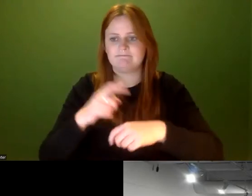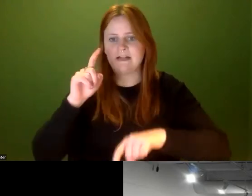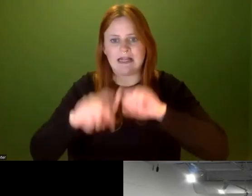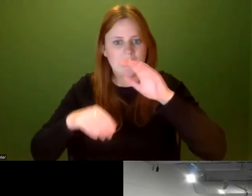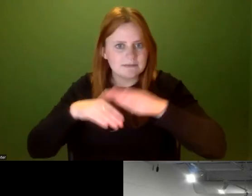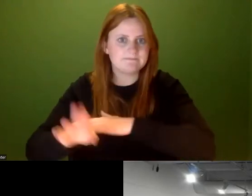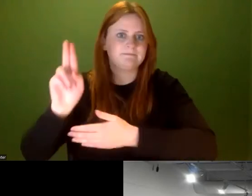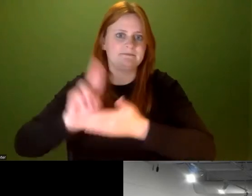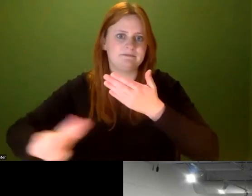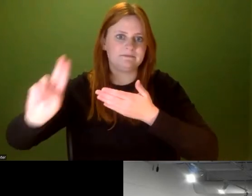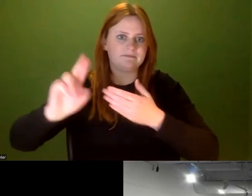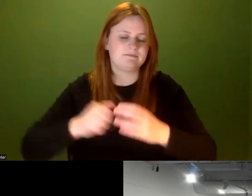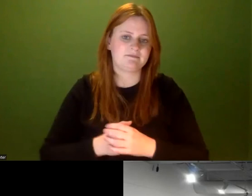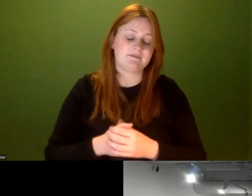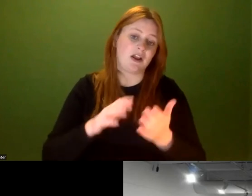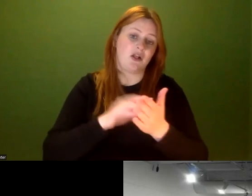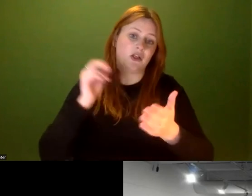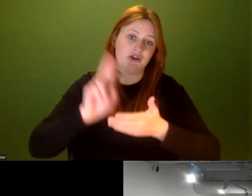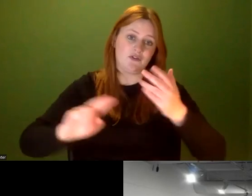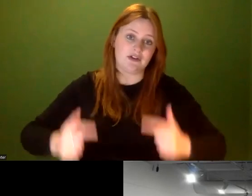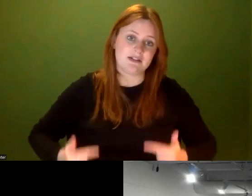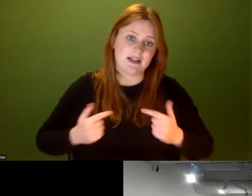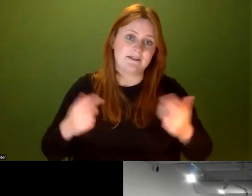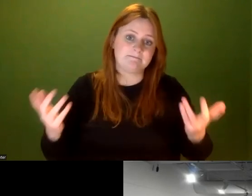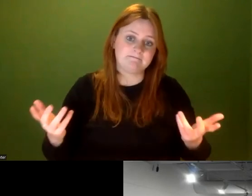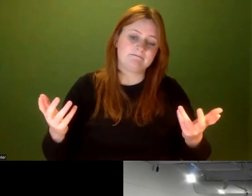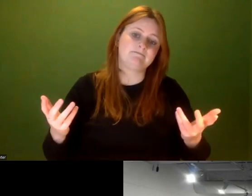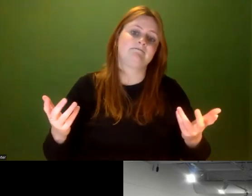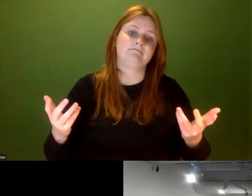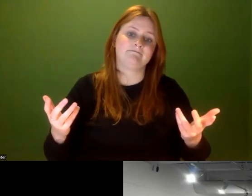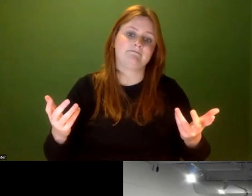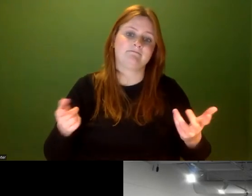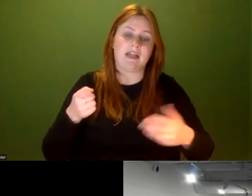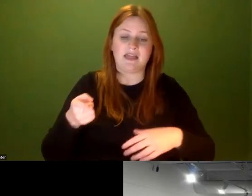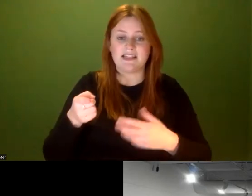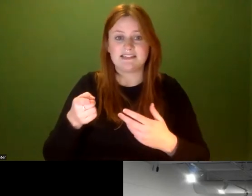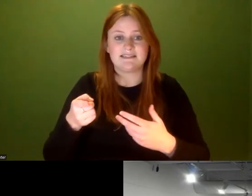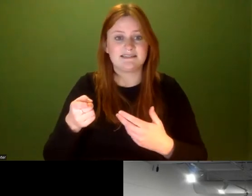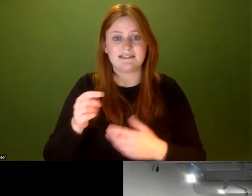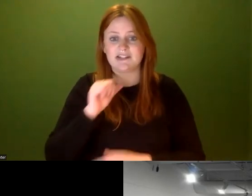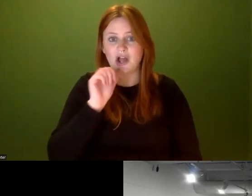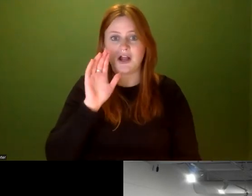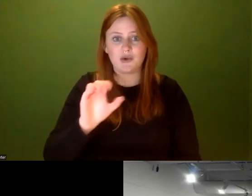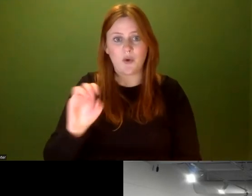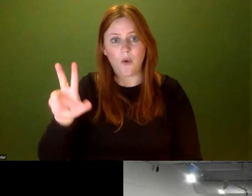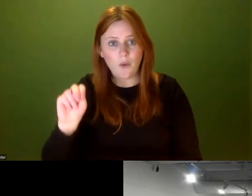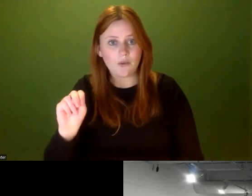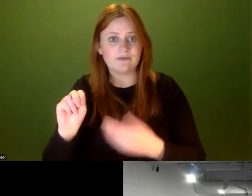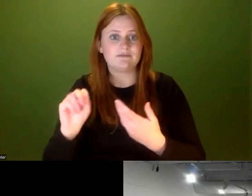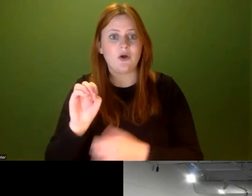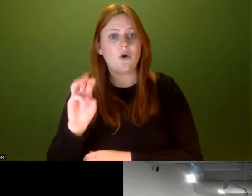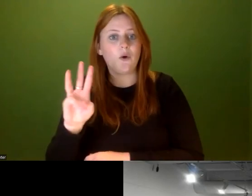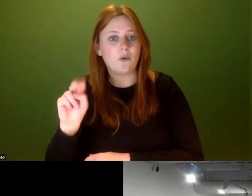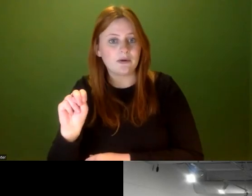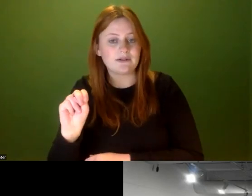in university life is that this just is not your own space. So